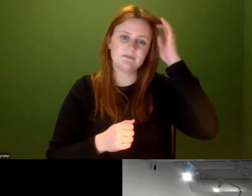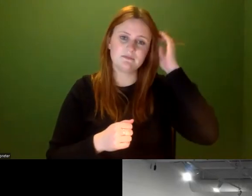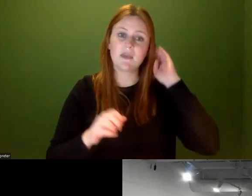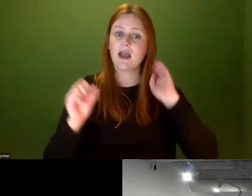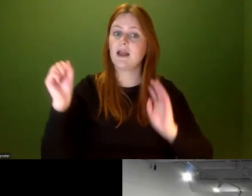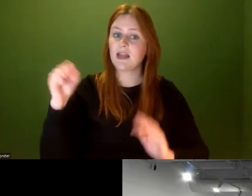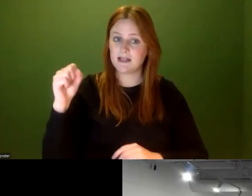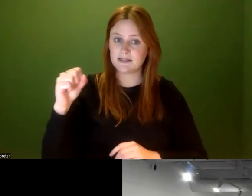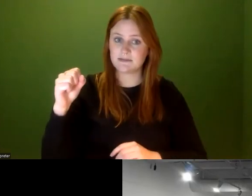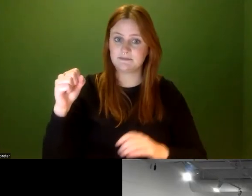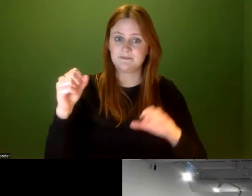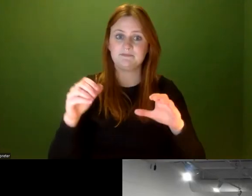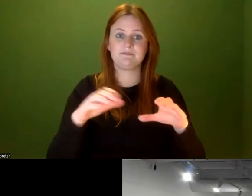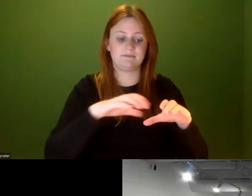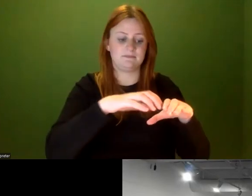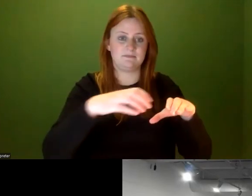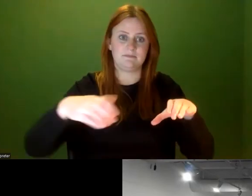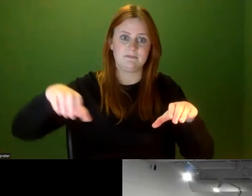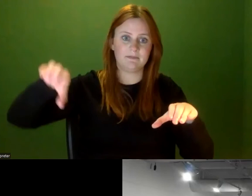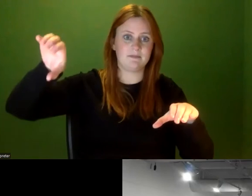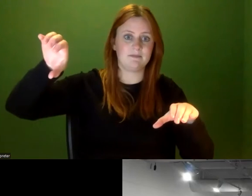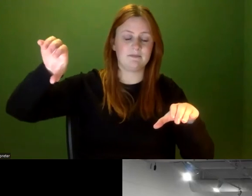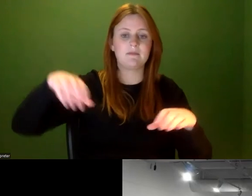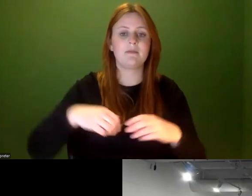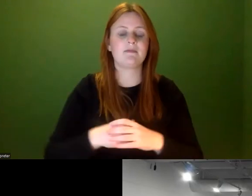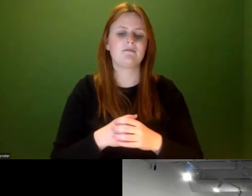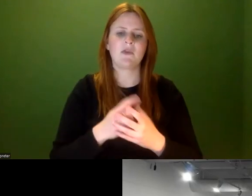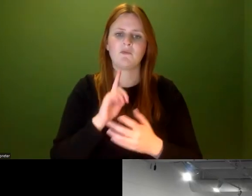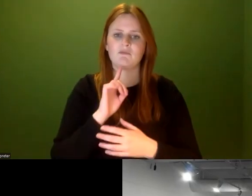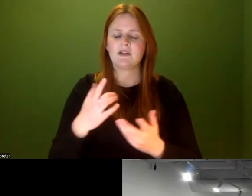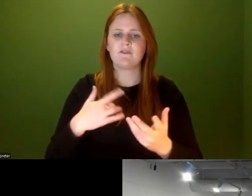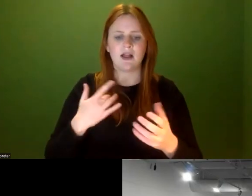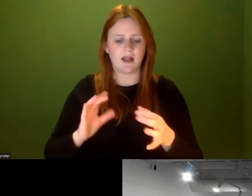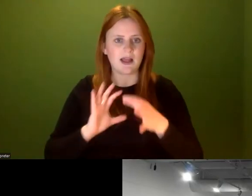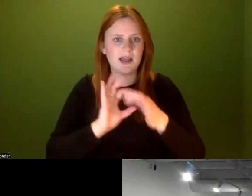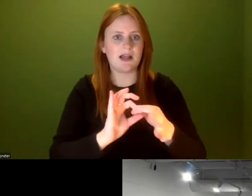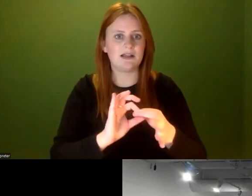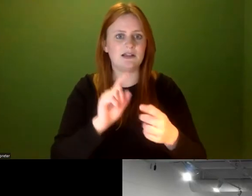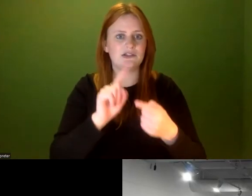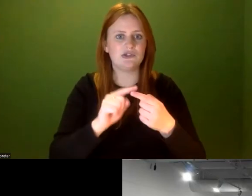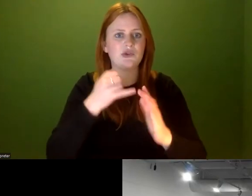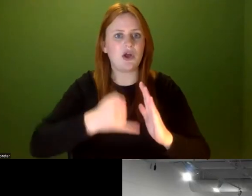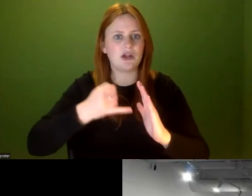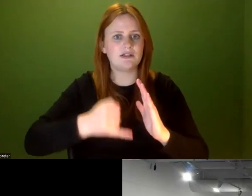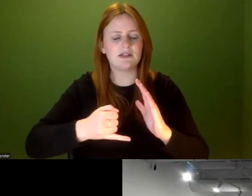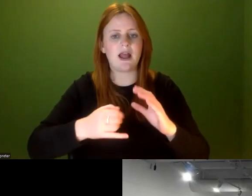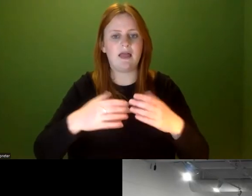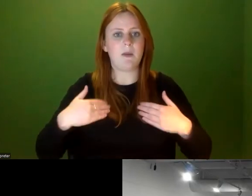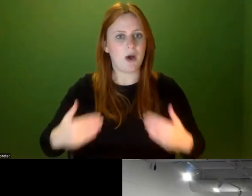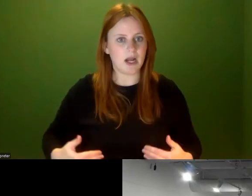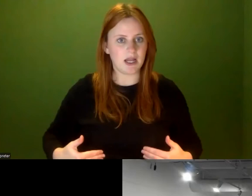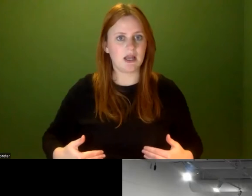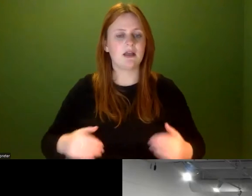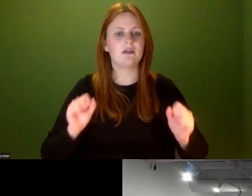yes, I do definitely make a connection between these pieces and the body. So there is that sense